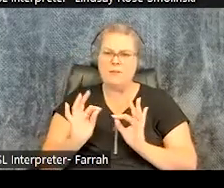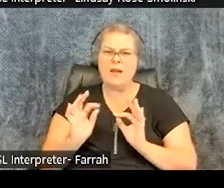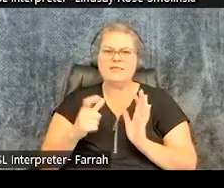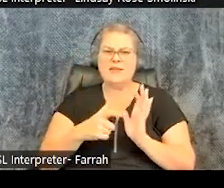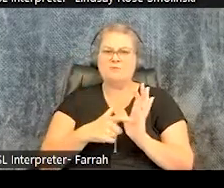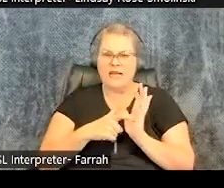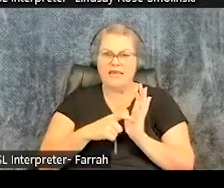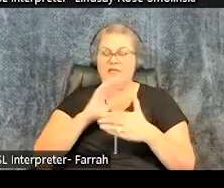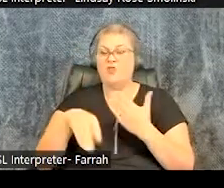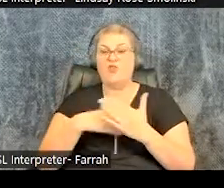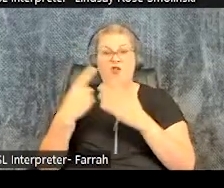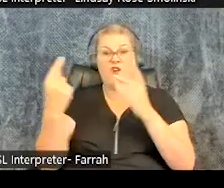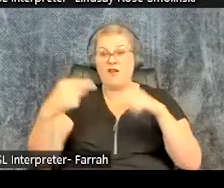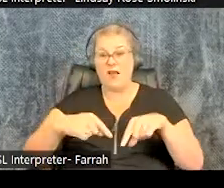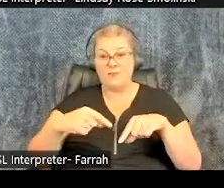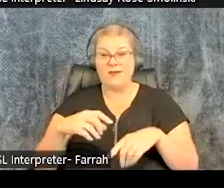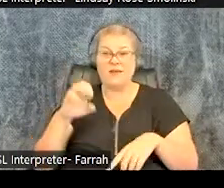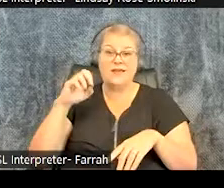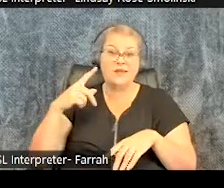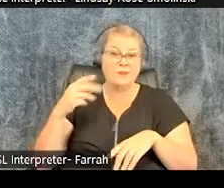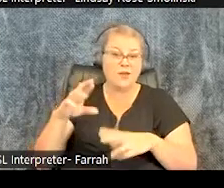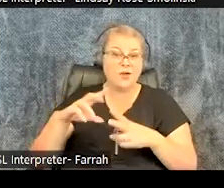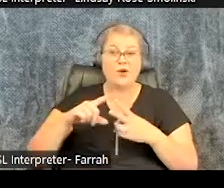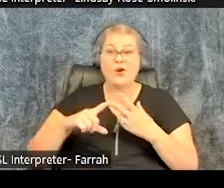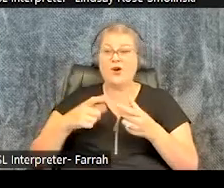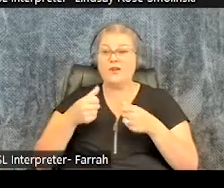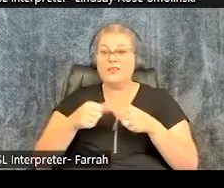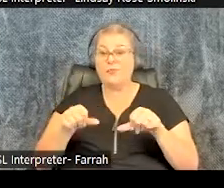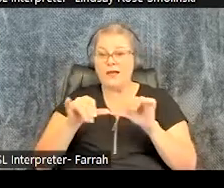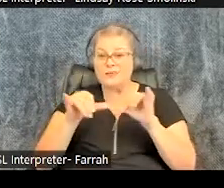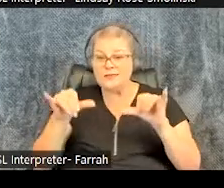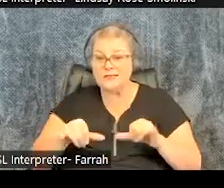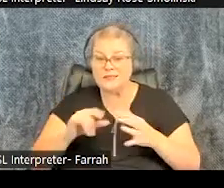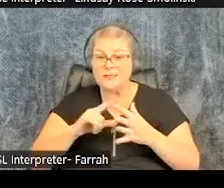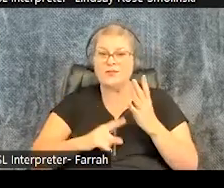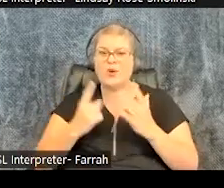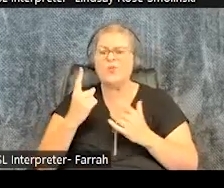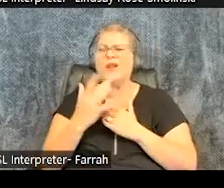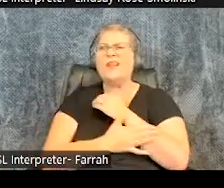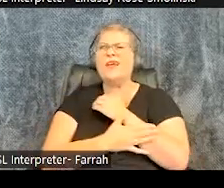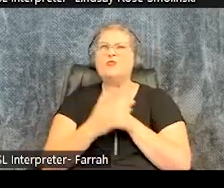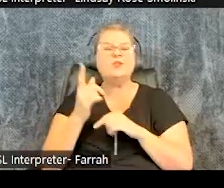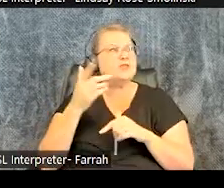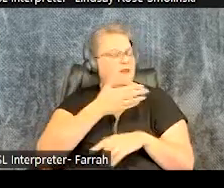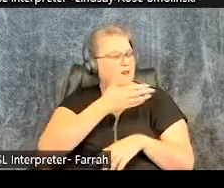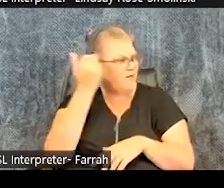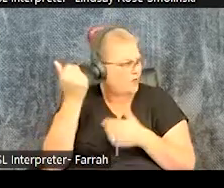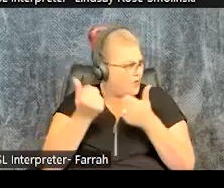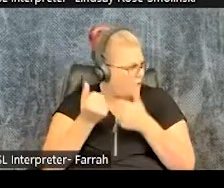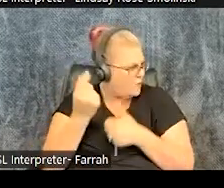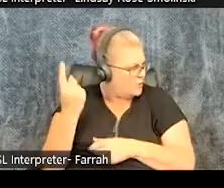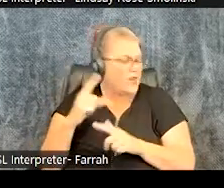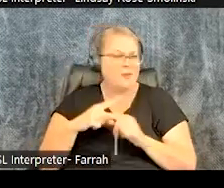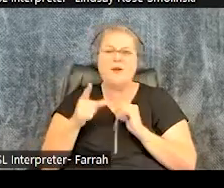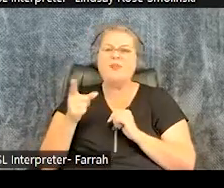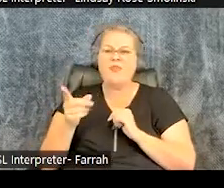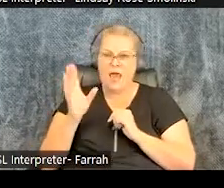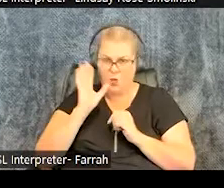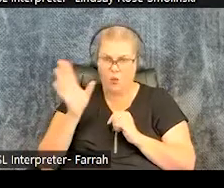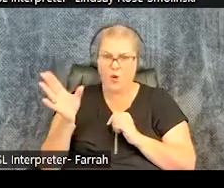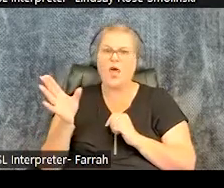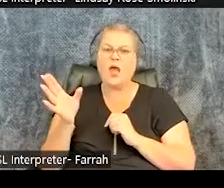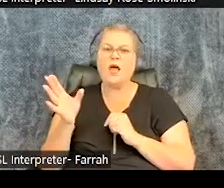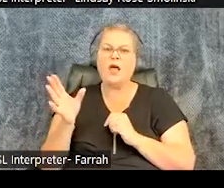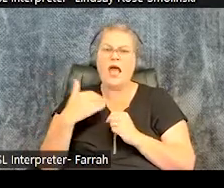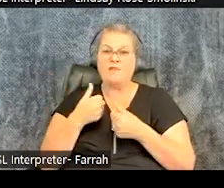coming. EPR, deposit systems, and one of the countries, I can't remember which one, they're going to put